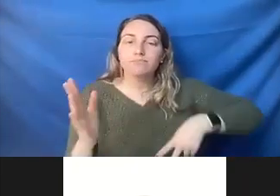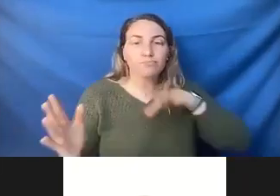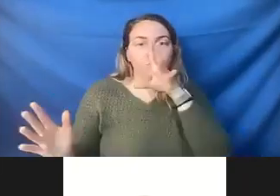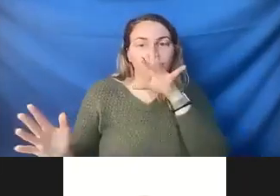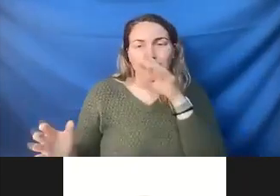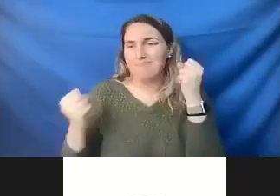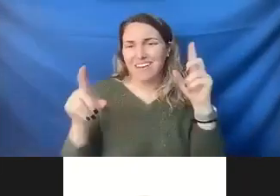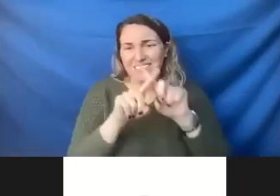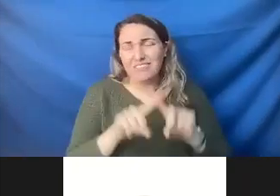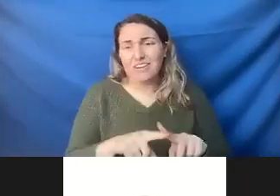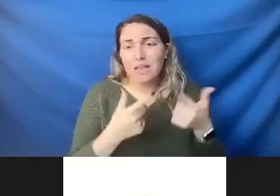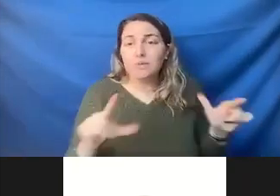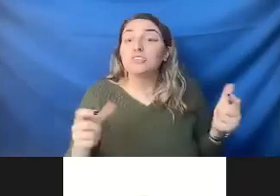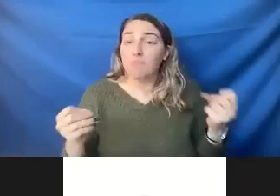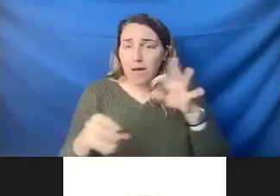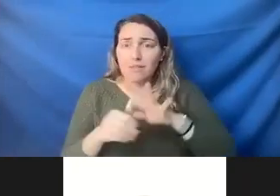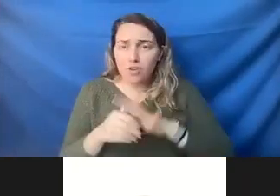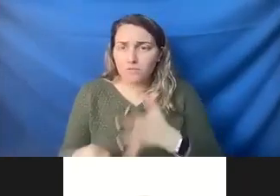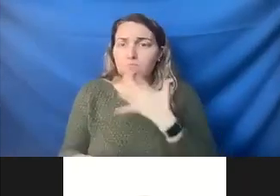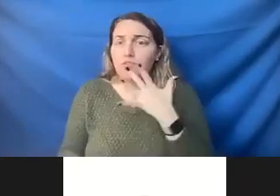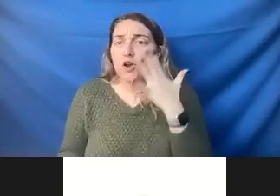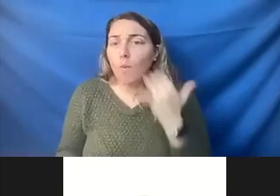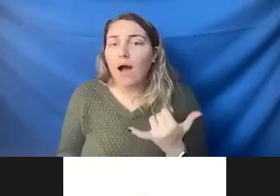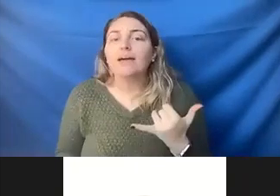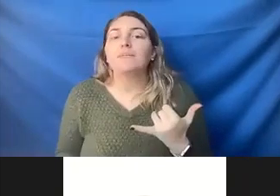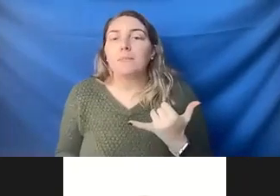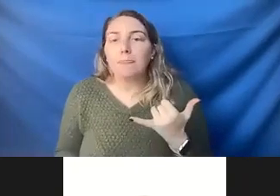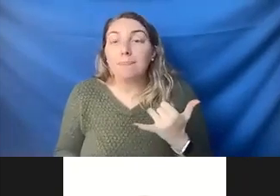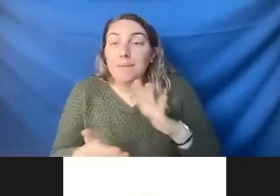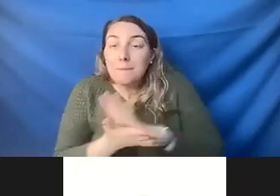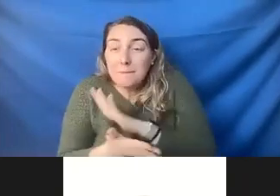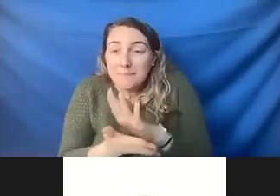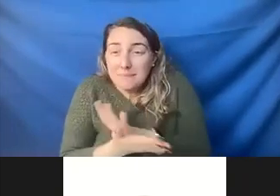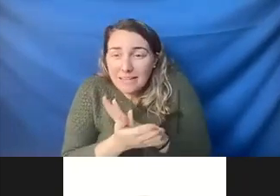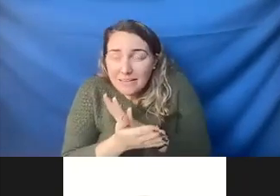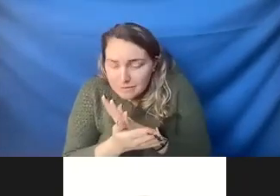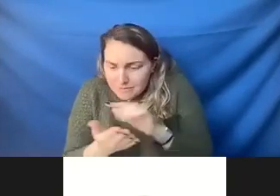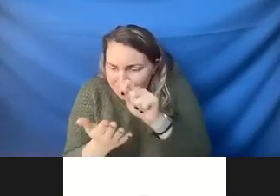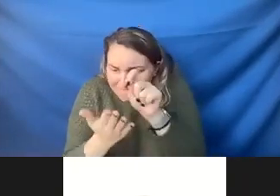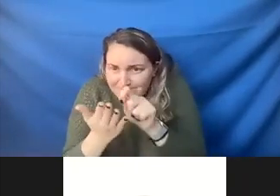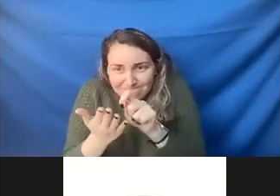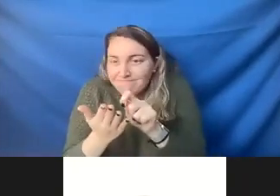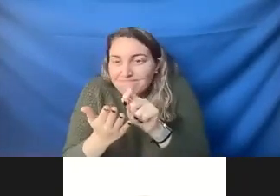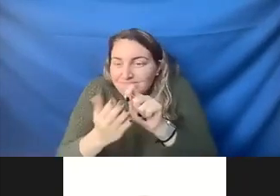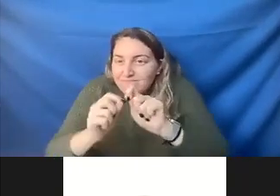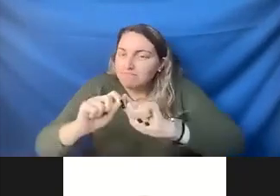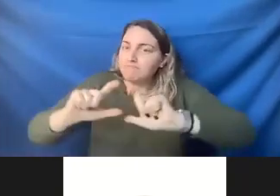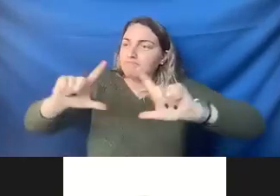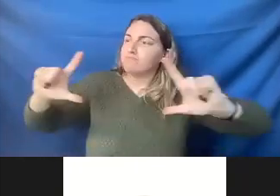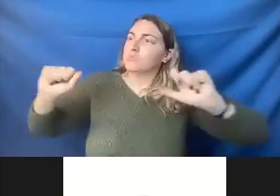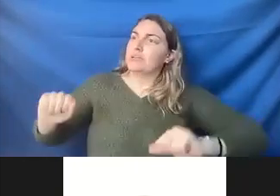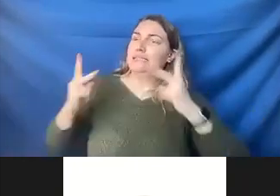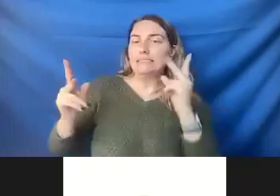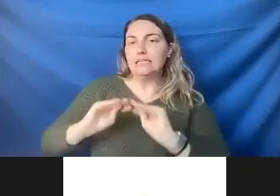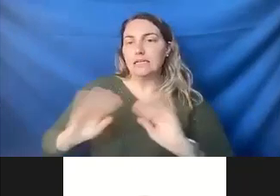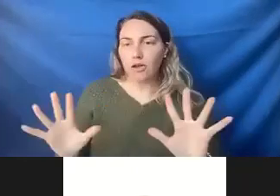to use the BMD because it has the capacity also to enlarge the ballot, making it easier to see. And voters can make their selections with a touch